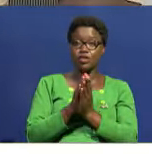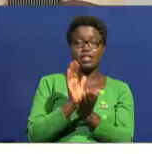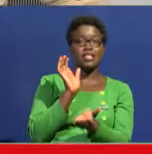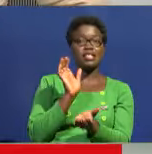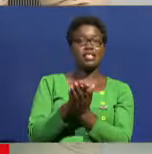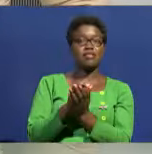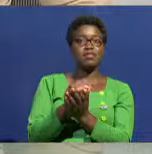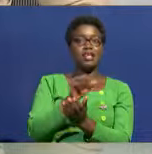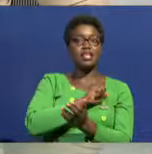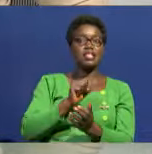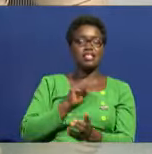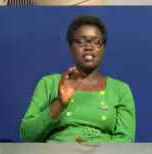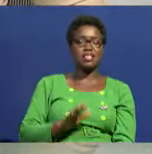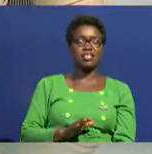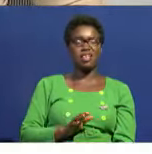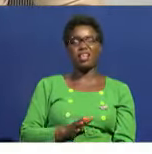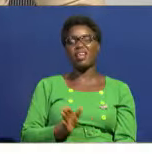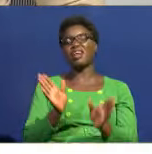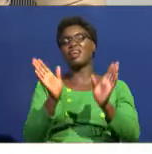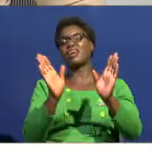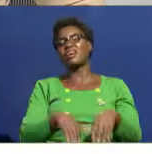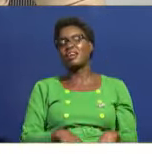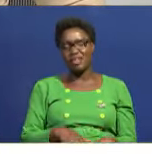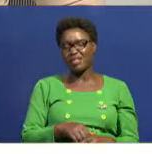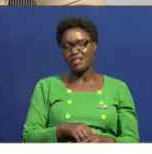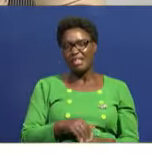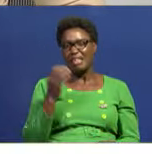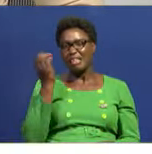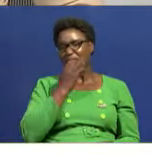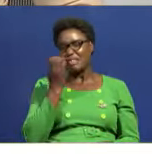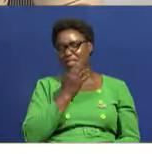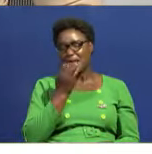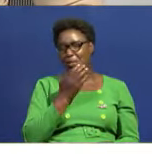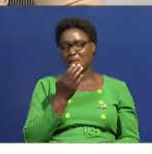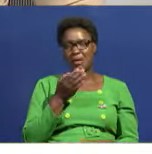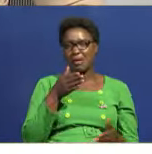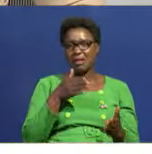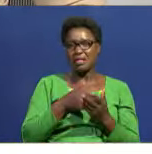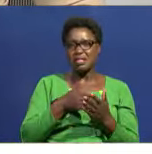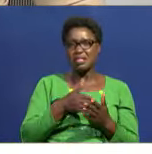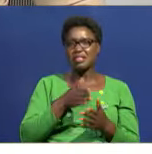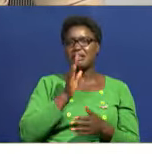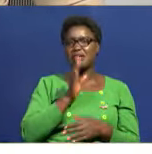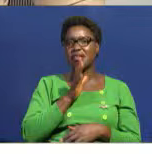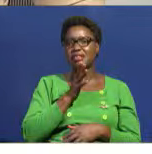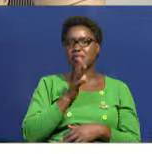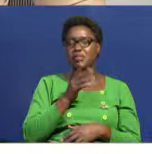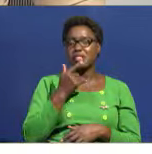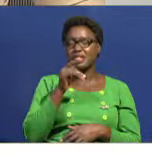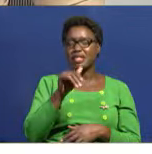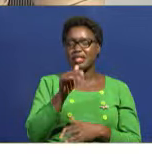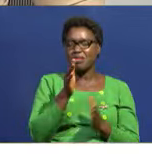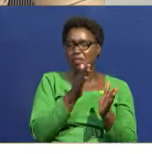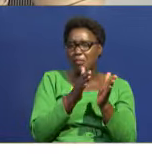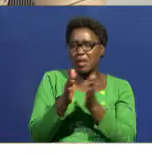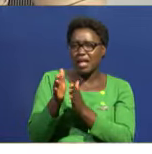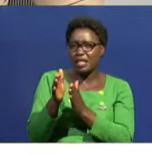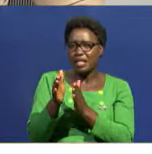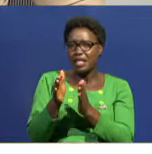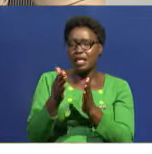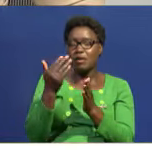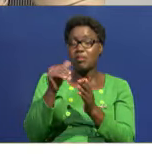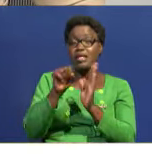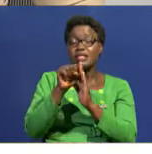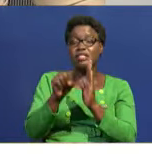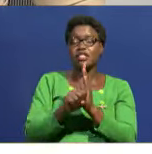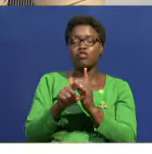River Senator Danson Mungatana has faulted impeached DP Rigathi Gachagua over his allegations of a plot by the state